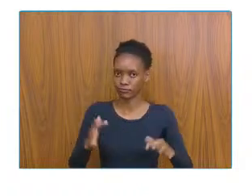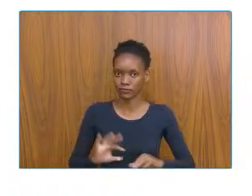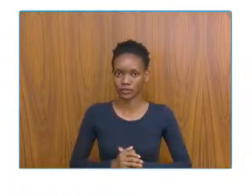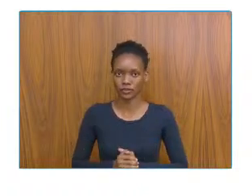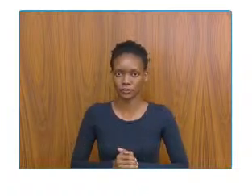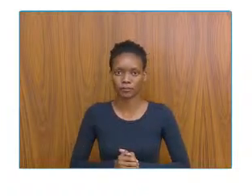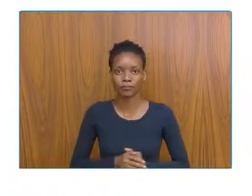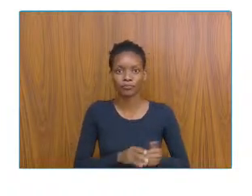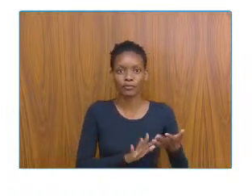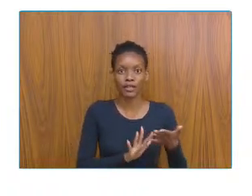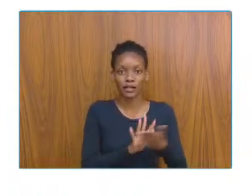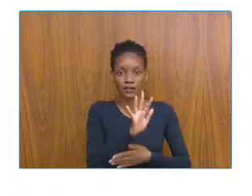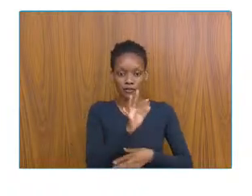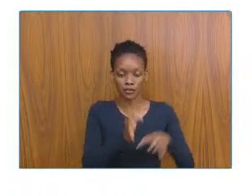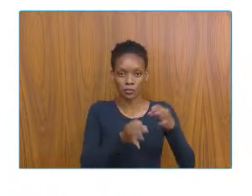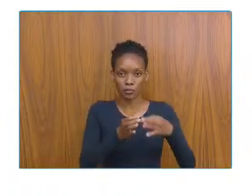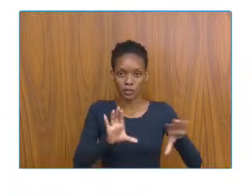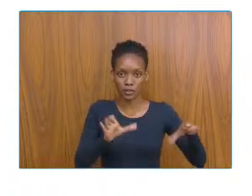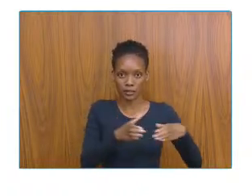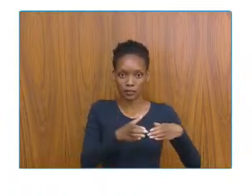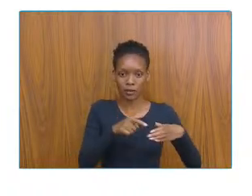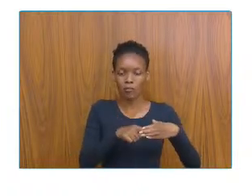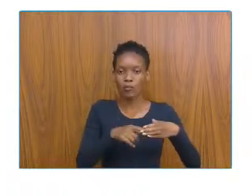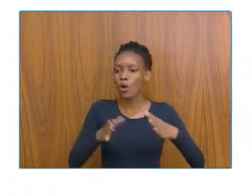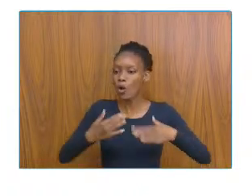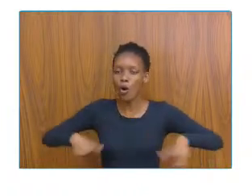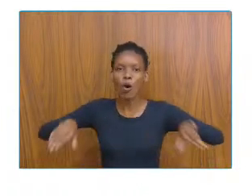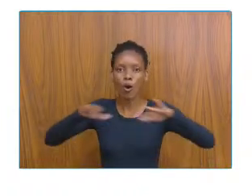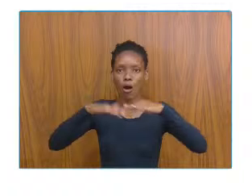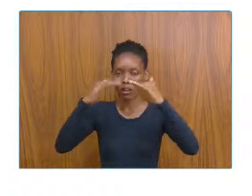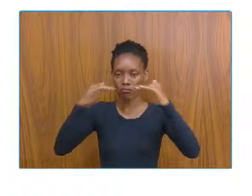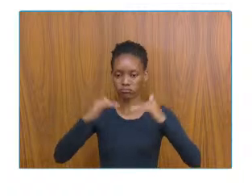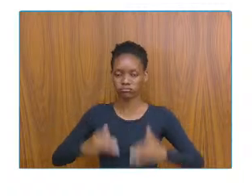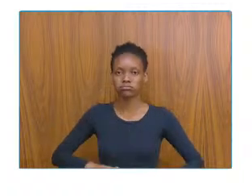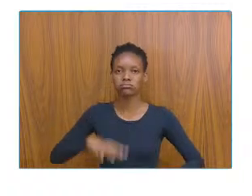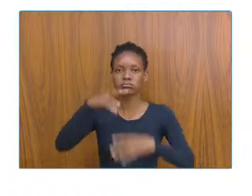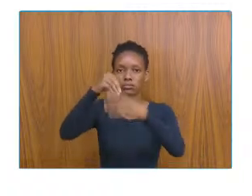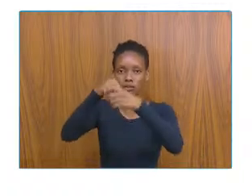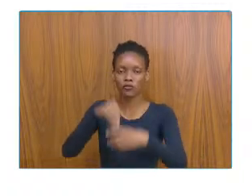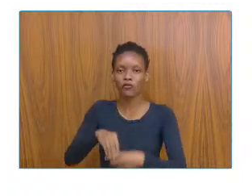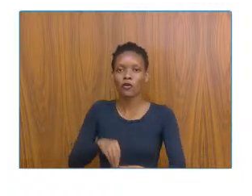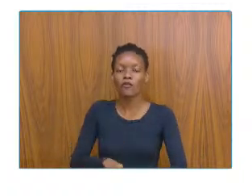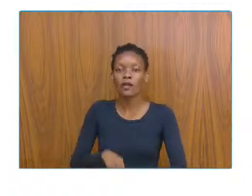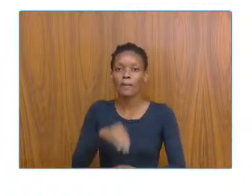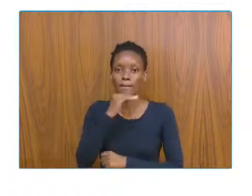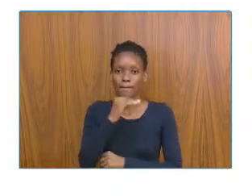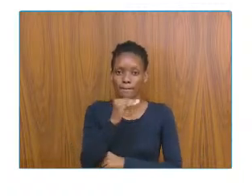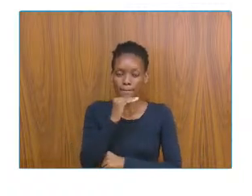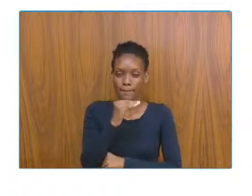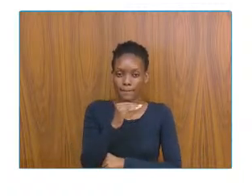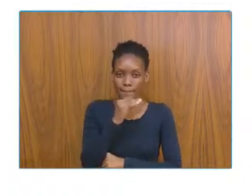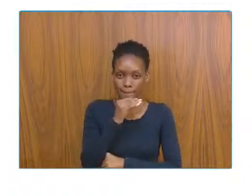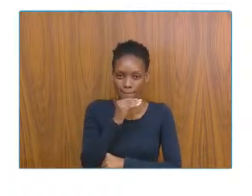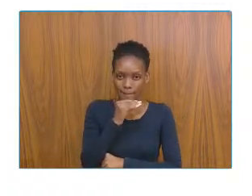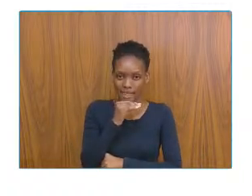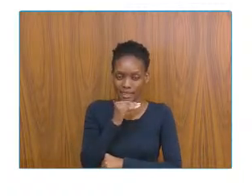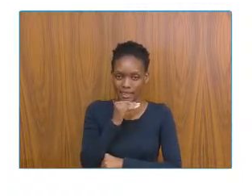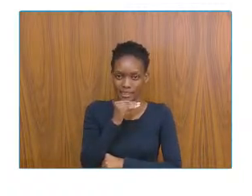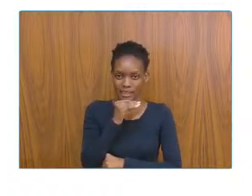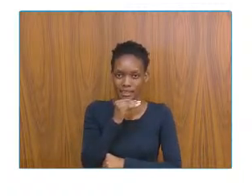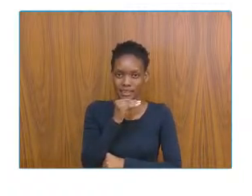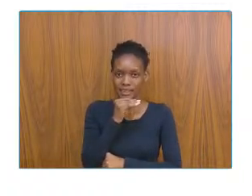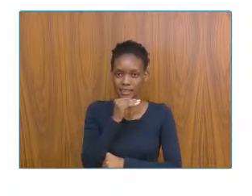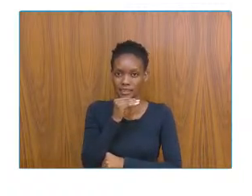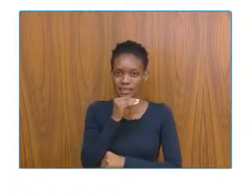15 political parties are contesting all tiers of the elections, which means the proportional